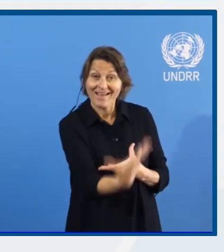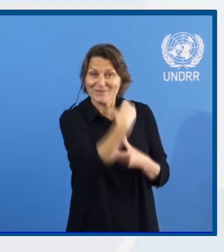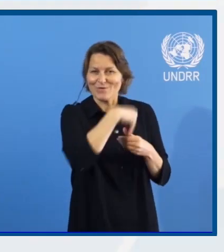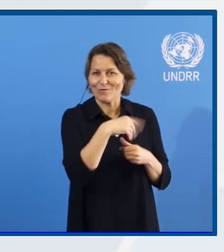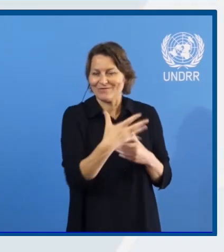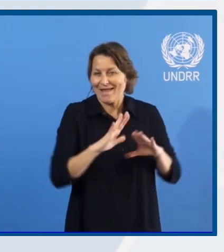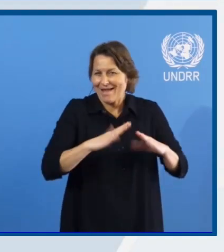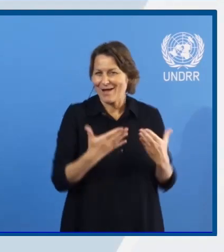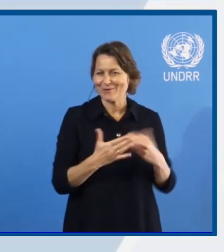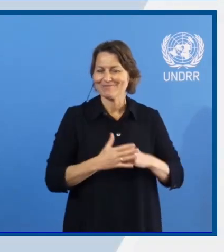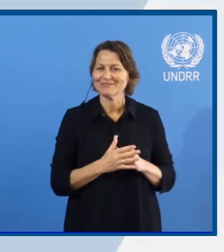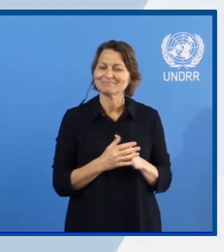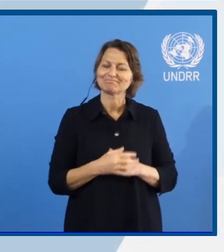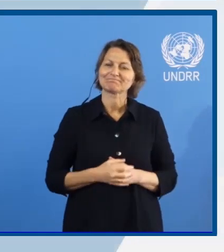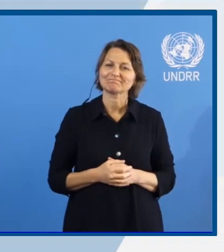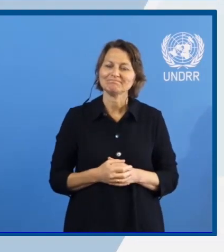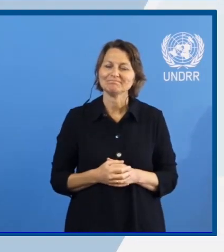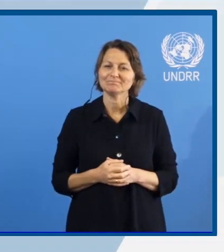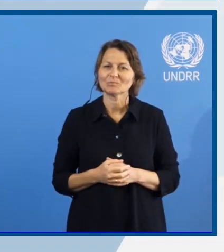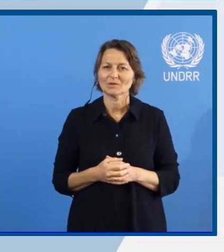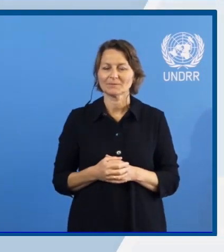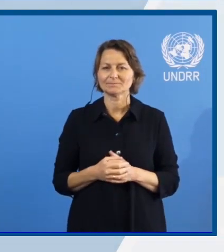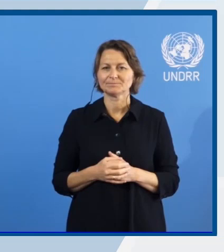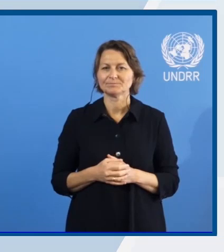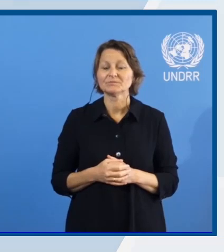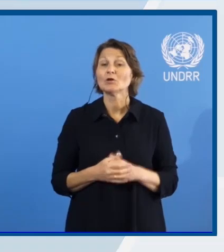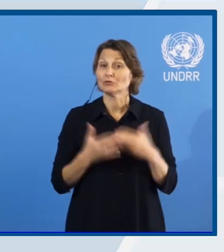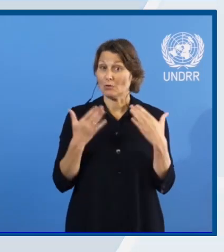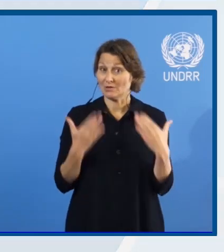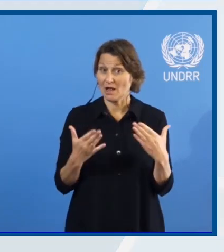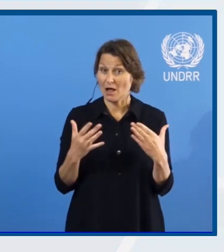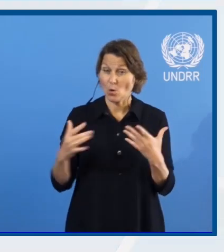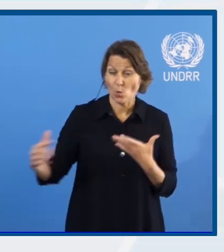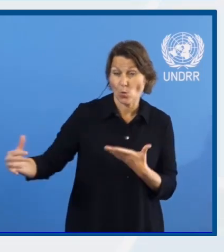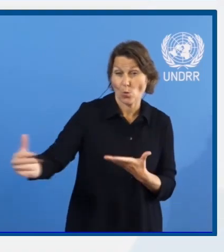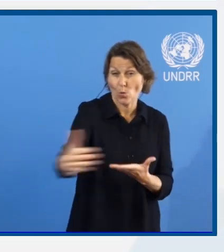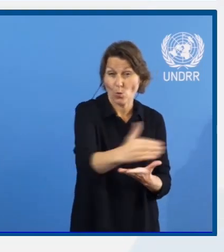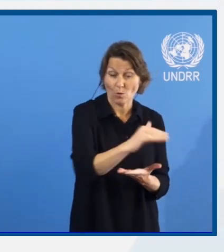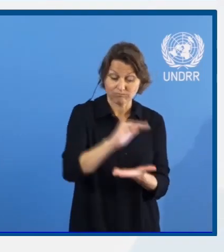now channeled about 1 billion euros through the